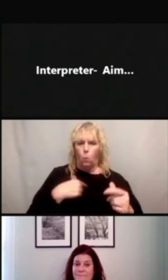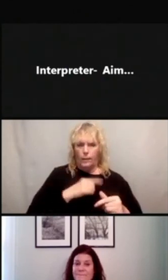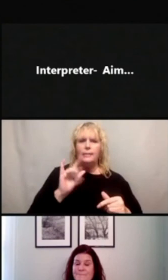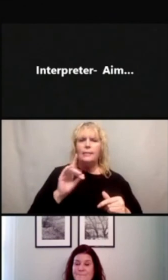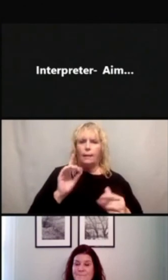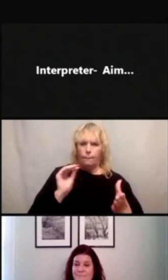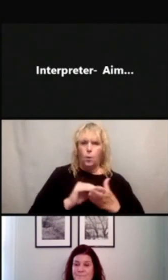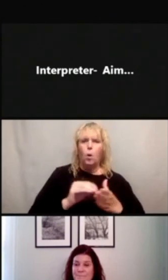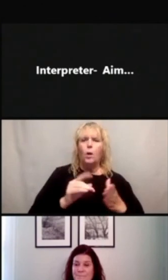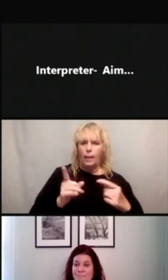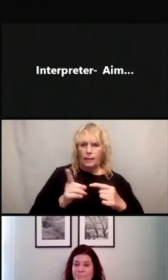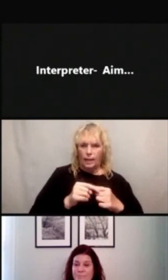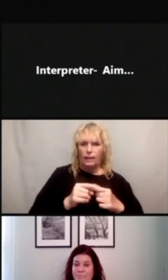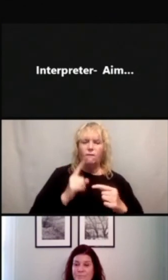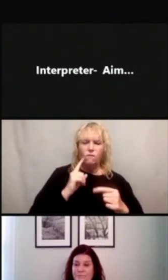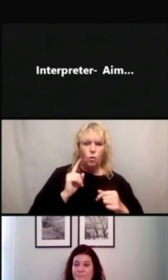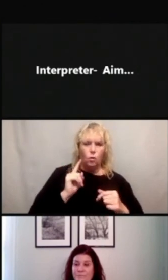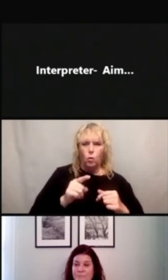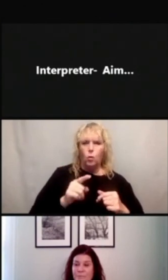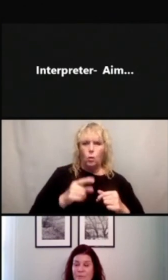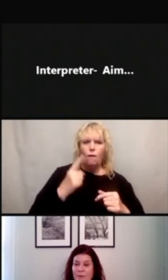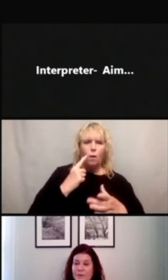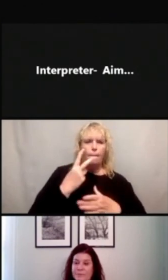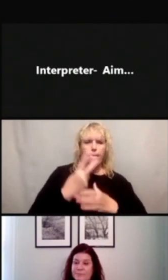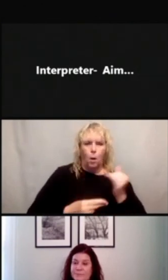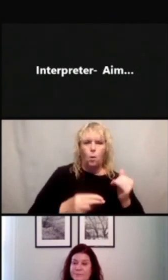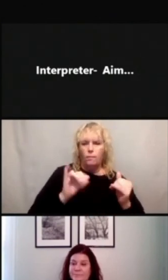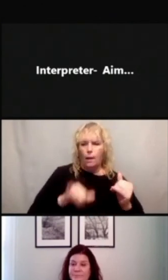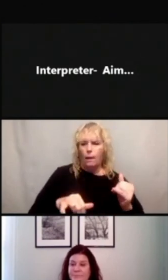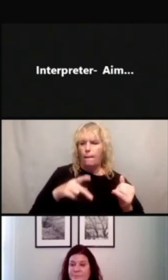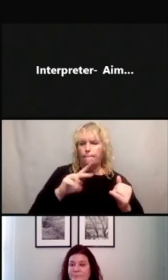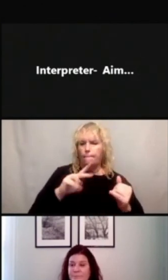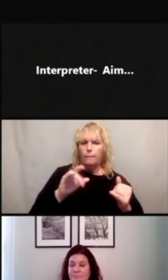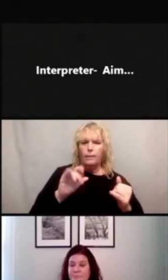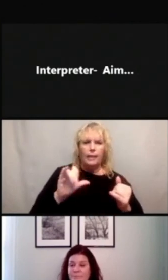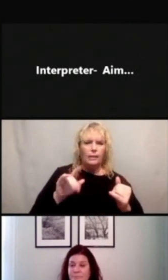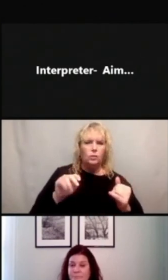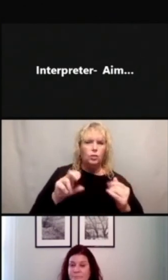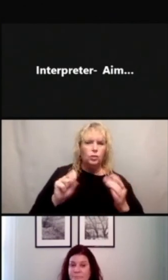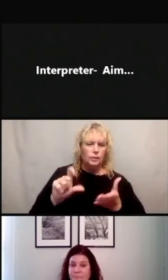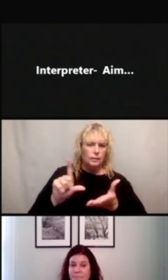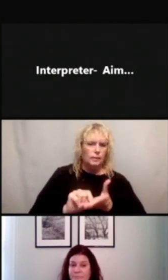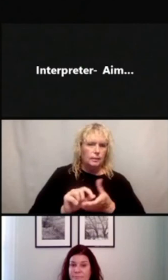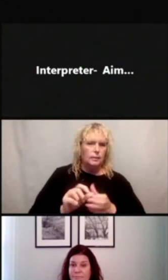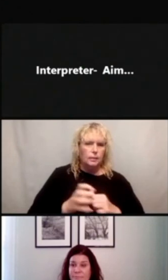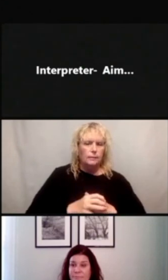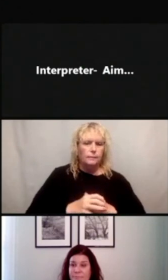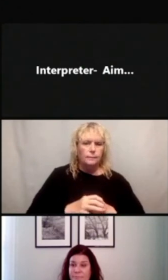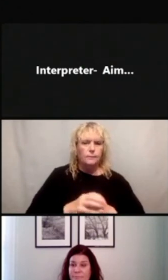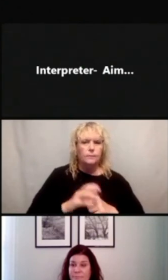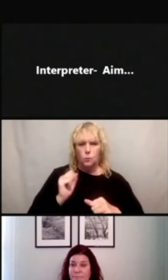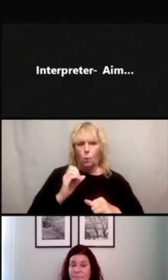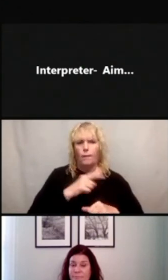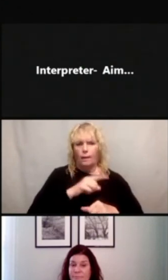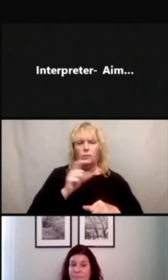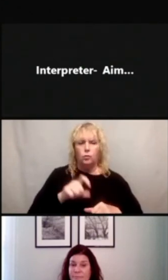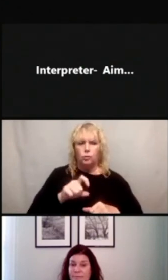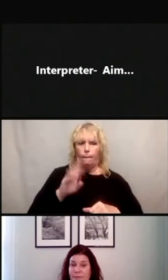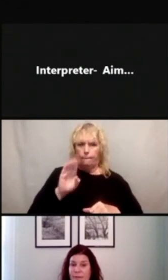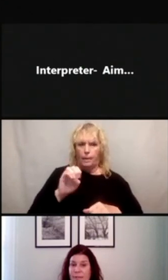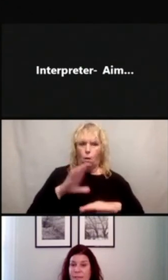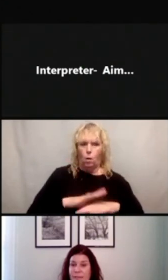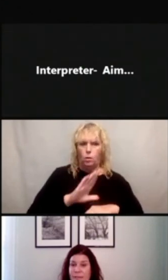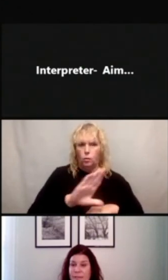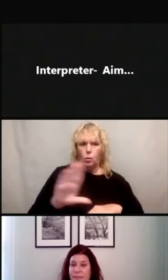to both those publications on our website. So that should be on the resource side, I guess.